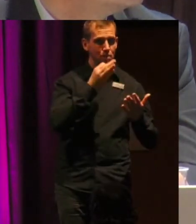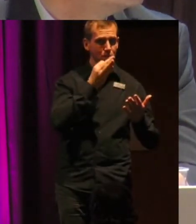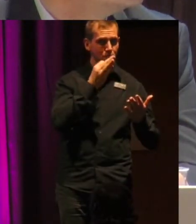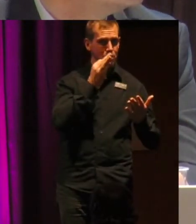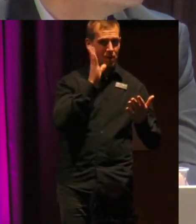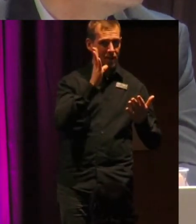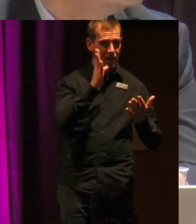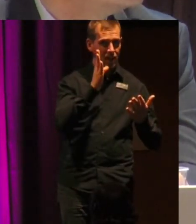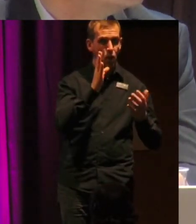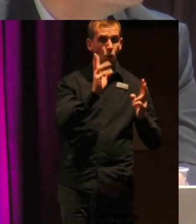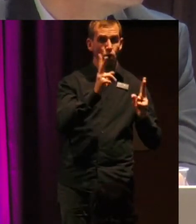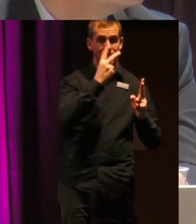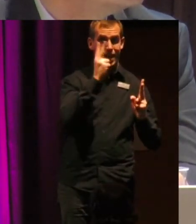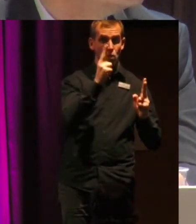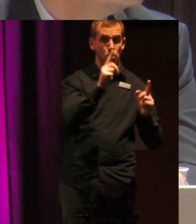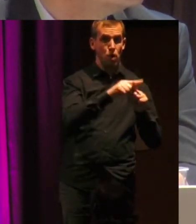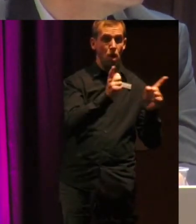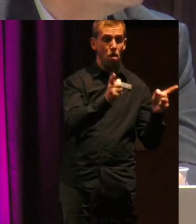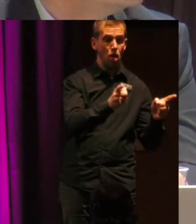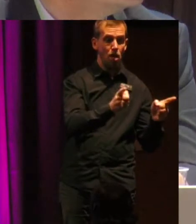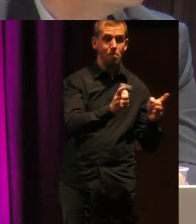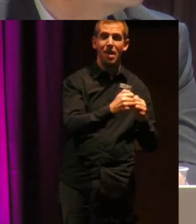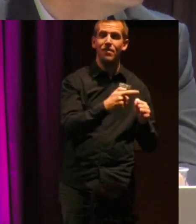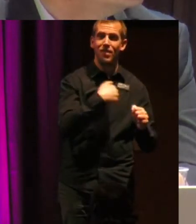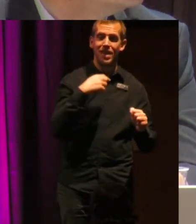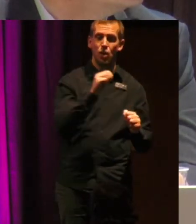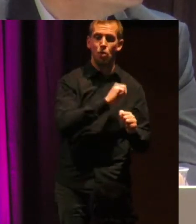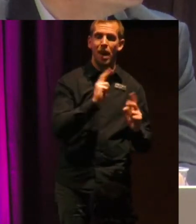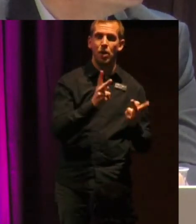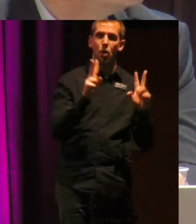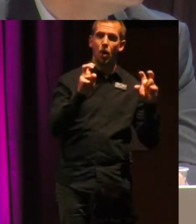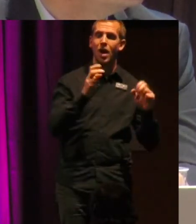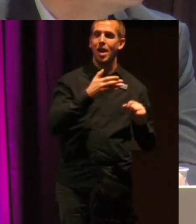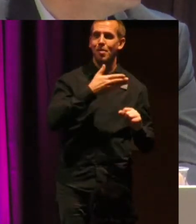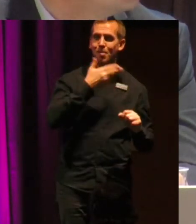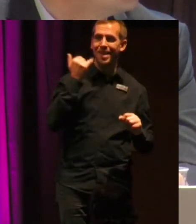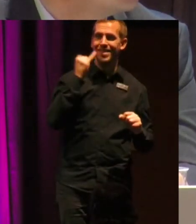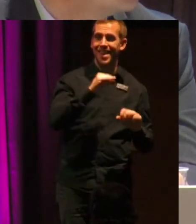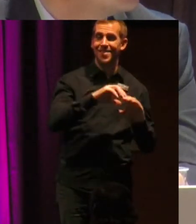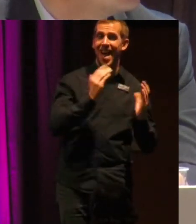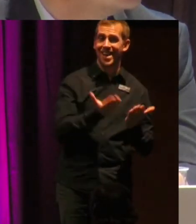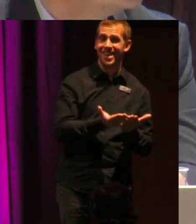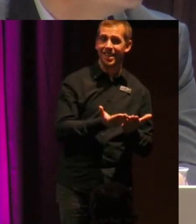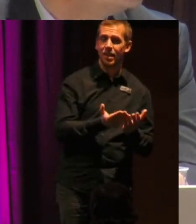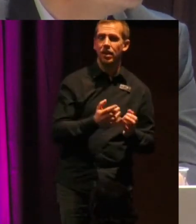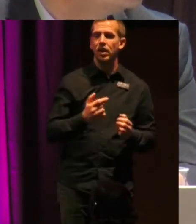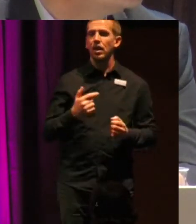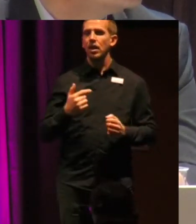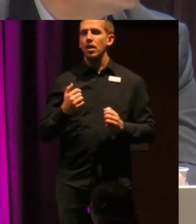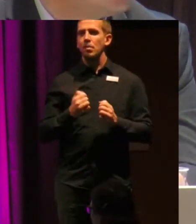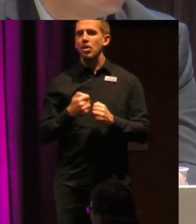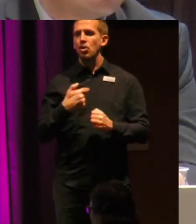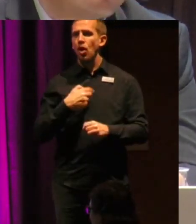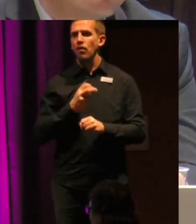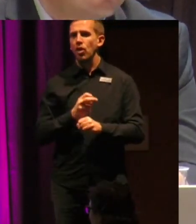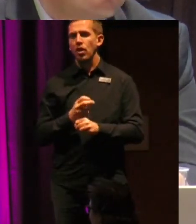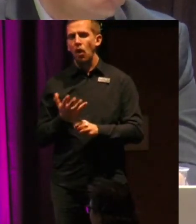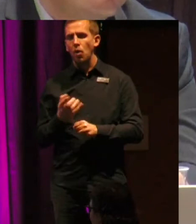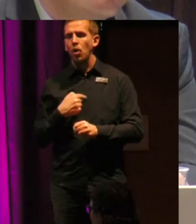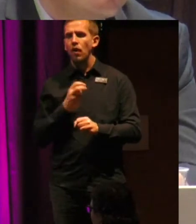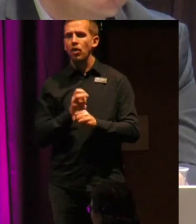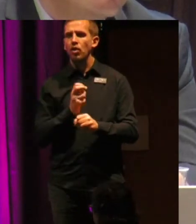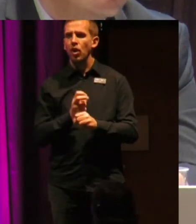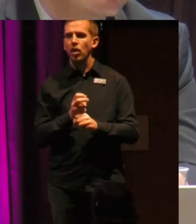decrease of it. But we are still the best in the world. So what I try to do is to